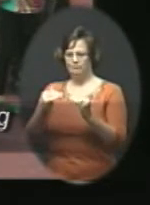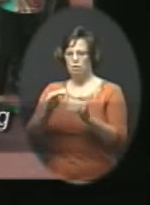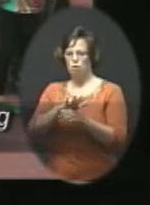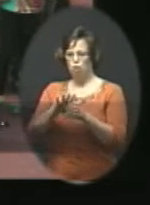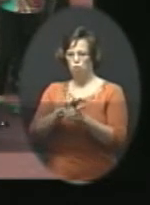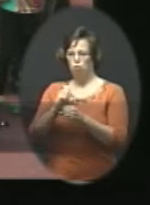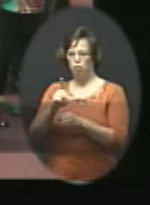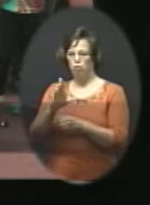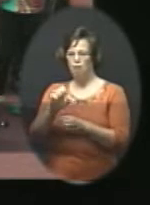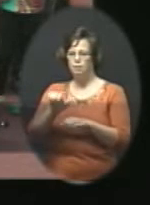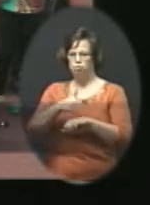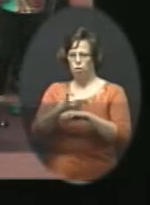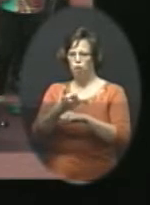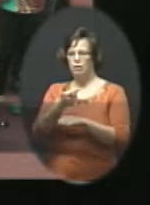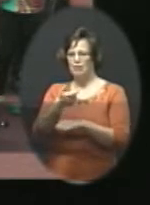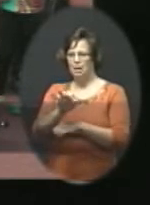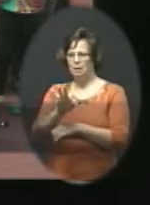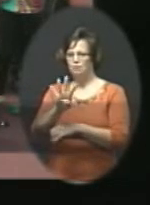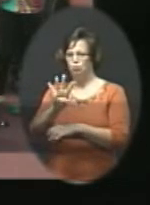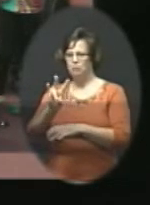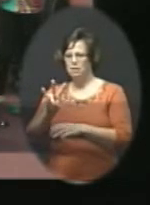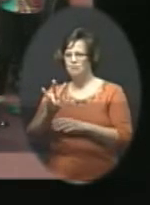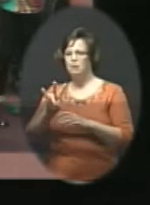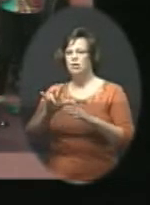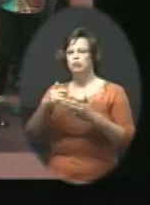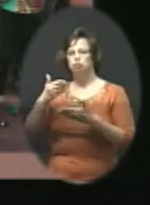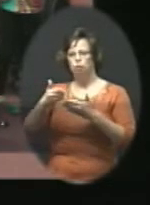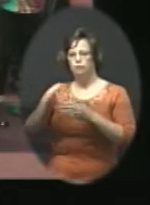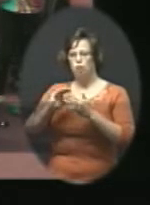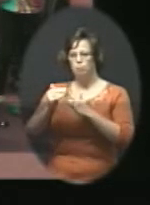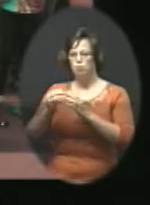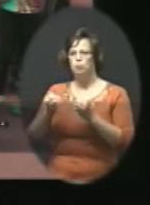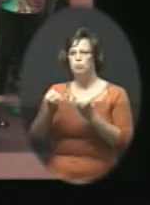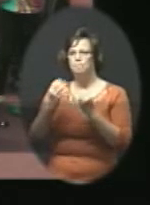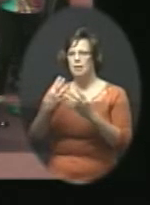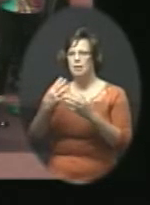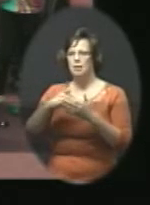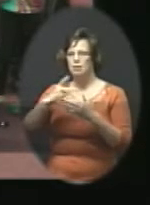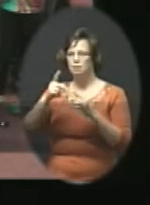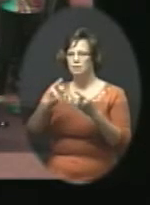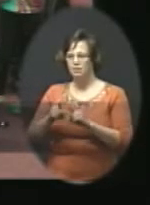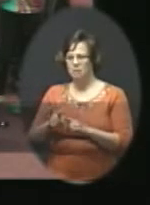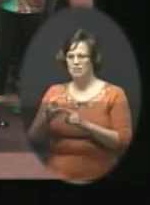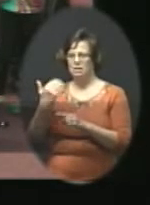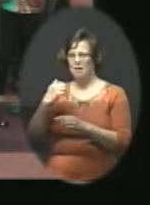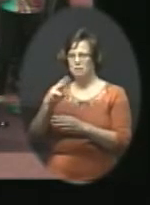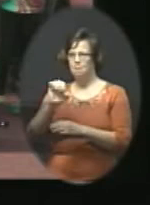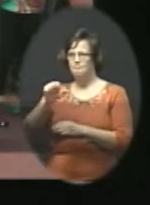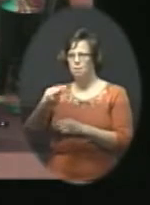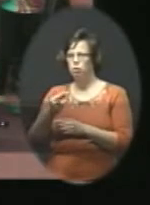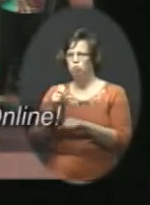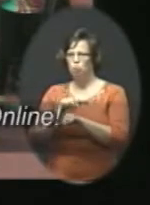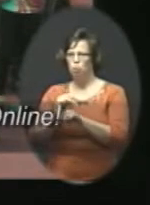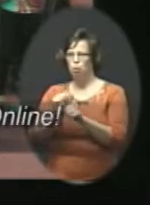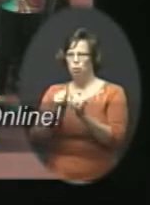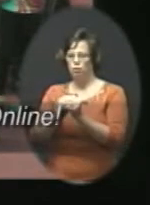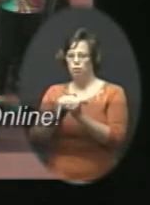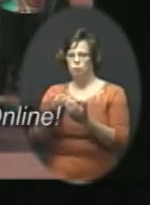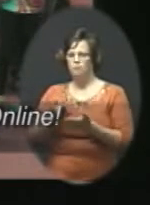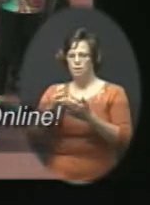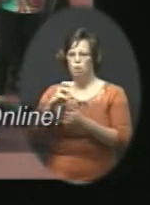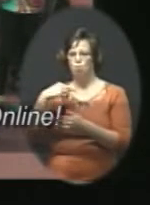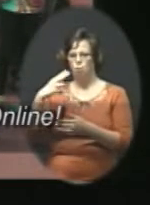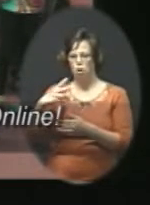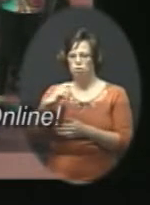club, chartered in 1947, has served our community through many projects and events. This past March, they worked with a regional grant to provide Washington and